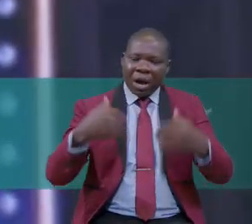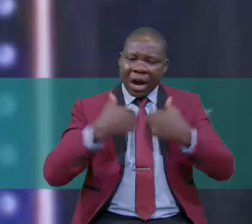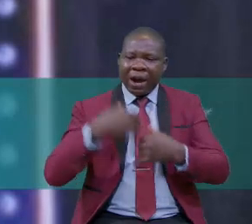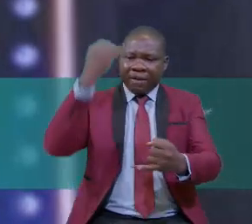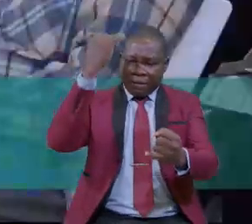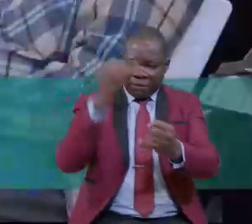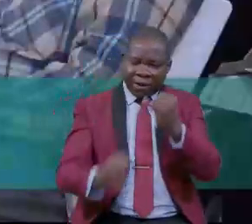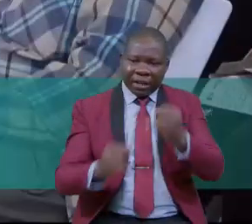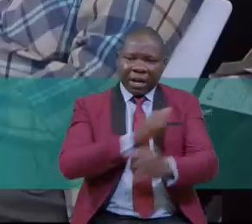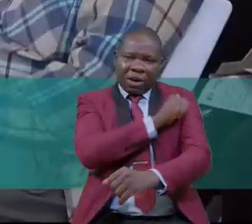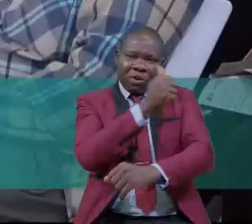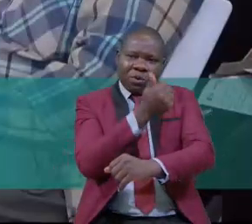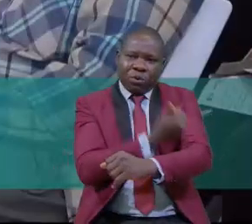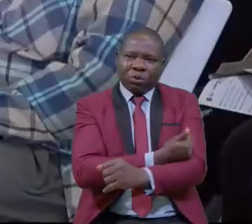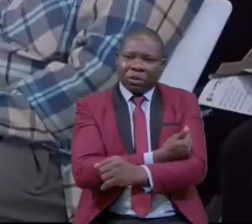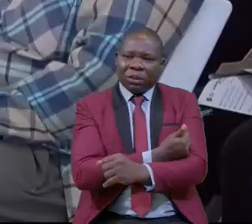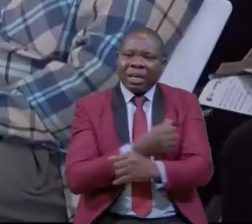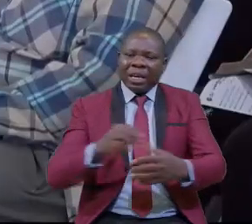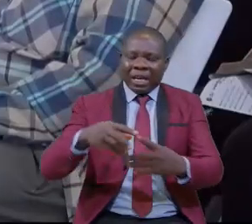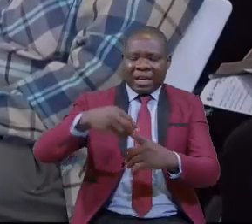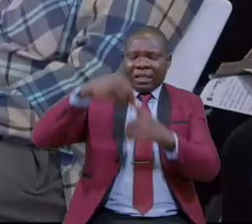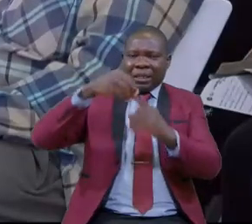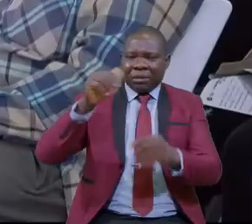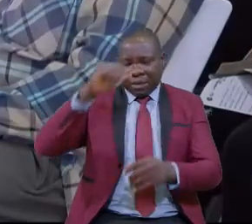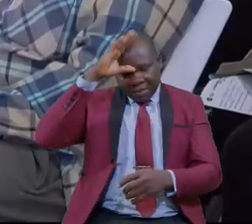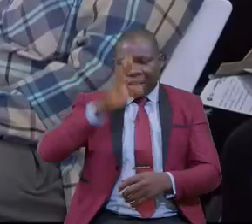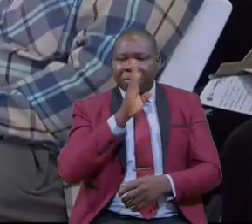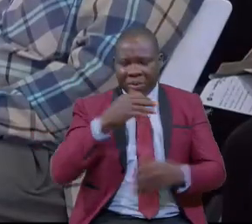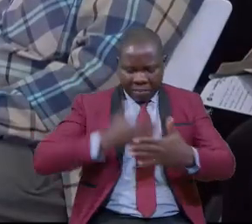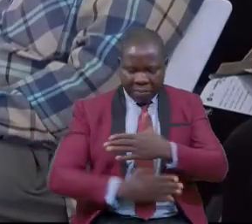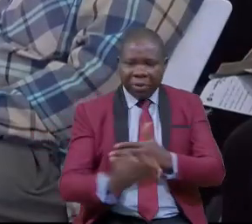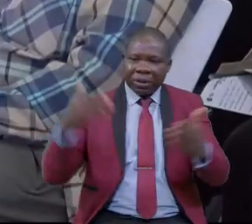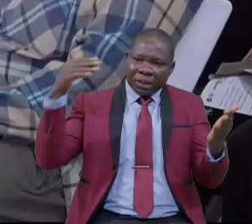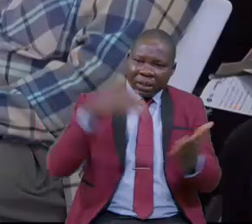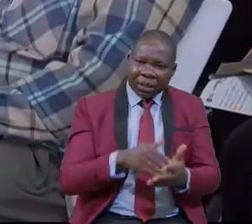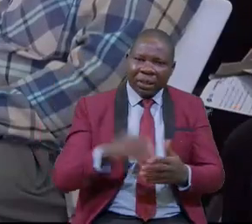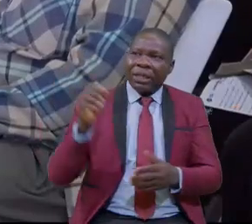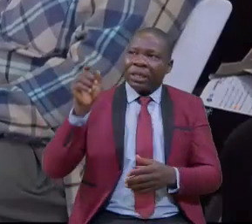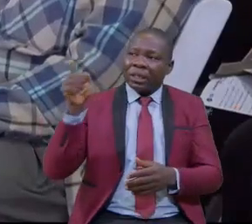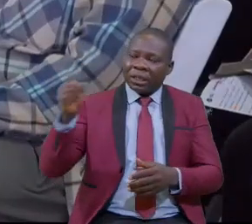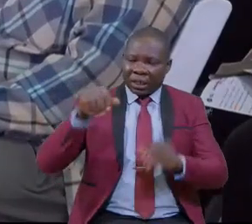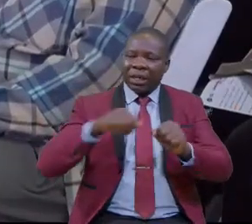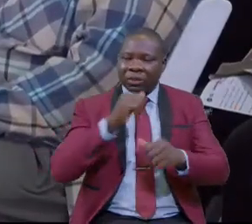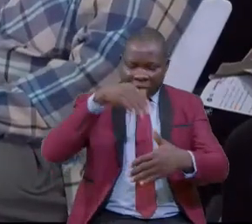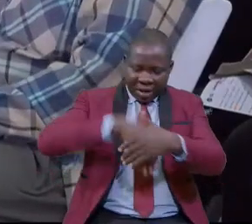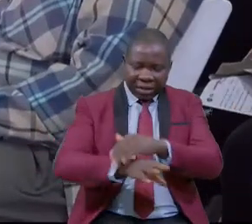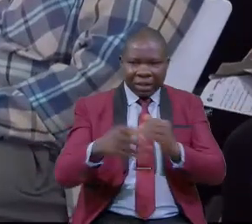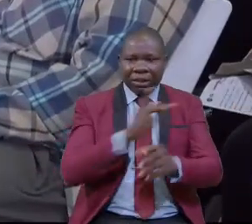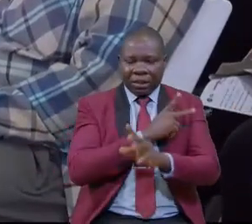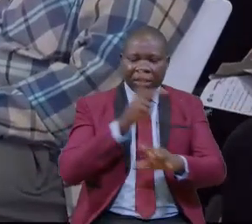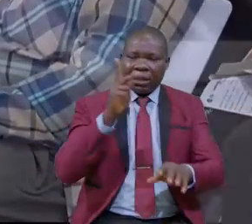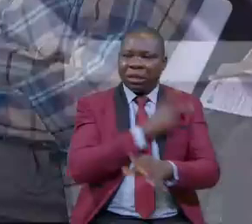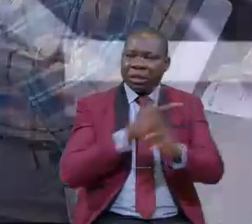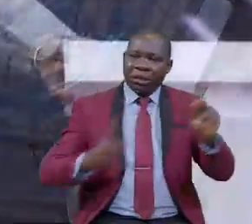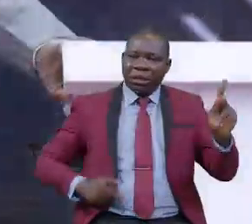see the kingdom of God. And you are firm about it. Nicodemus said, how can that be? Will